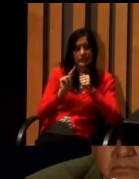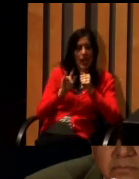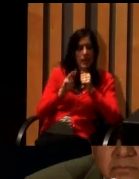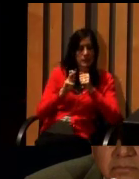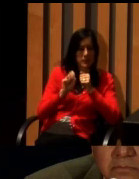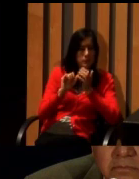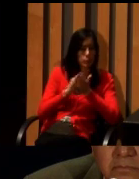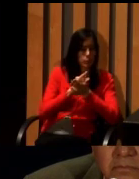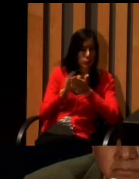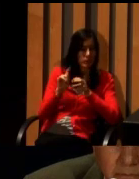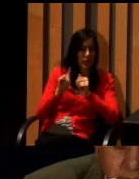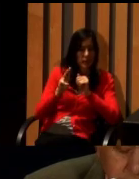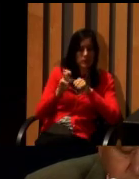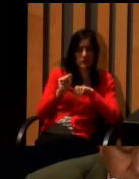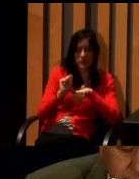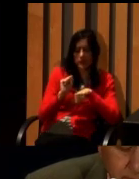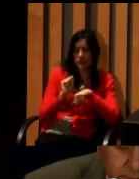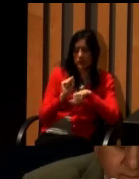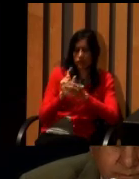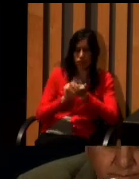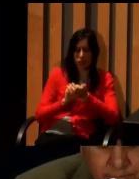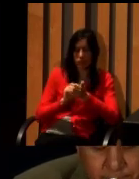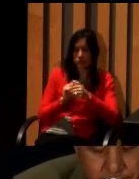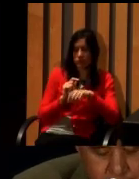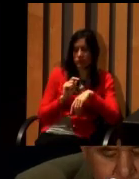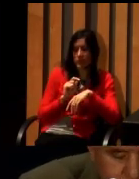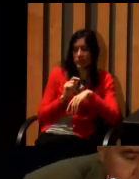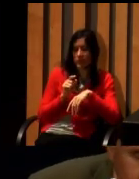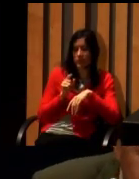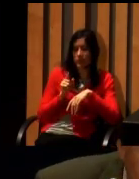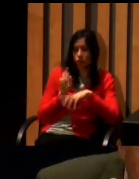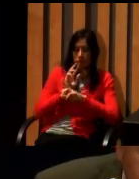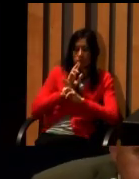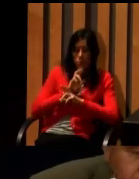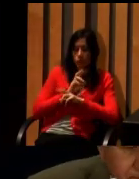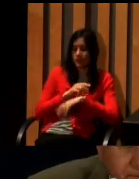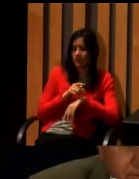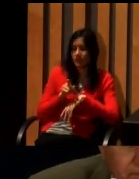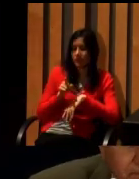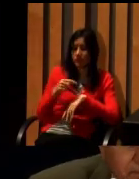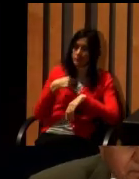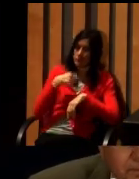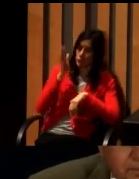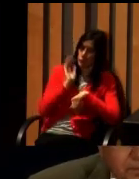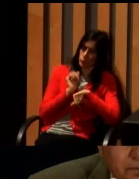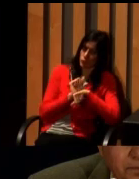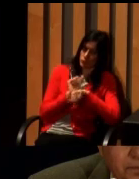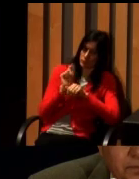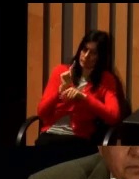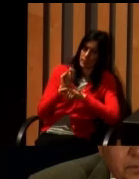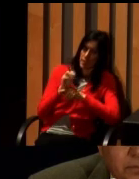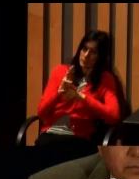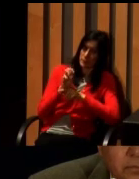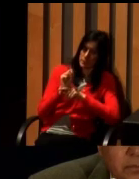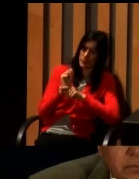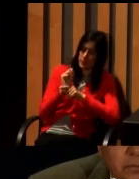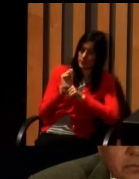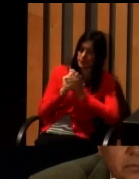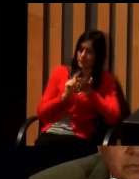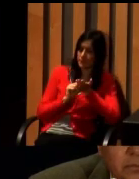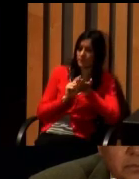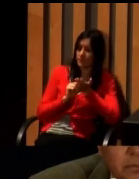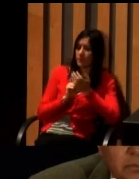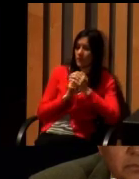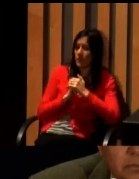while and directed this poll. And I had worked at the New York Times, where I'd also gotten in touch with this issue some more. They sent me out